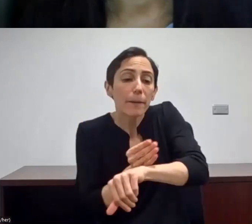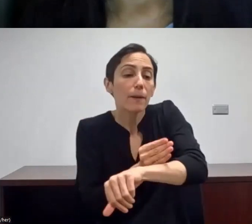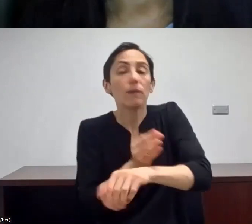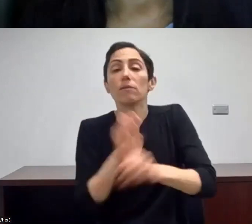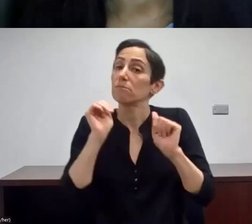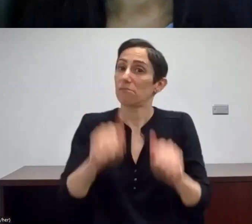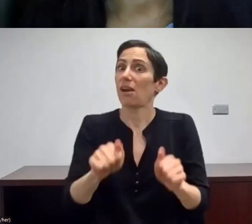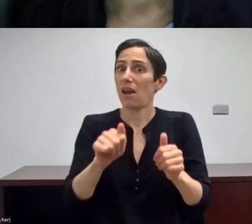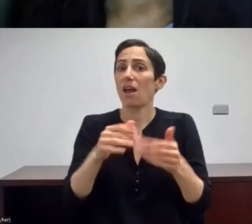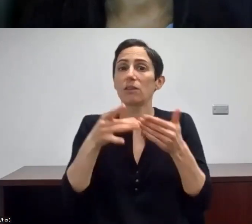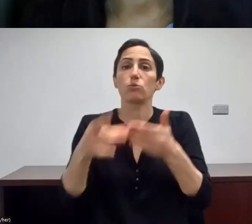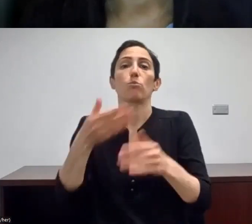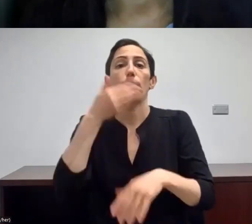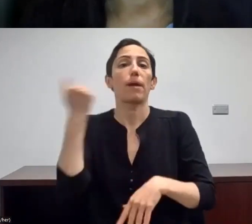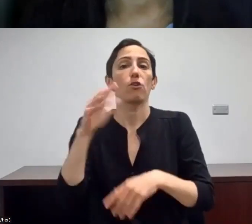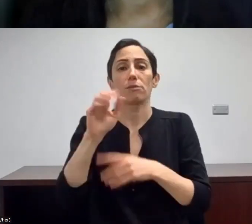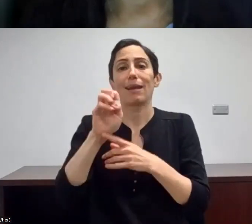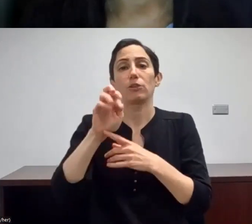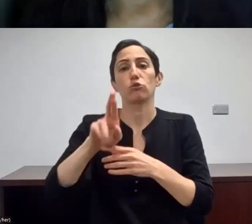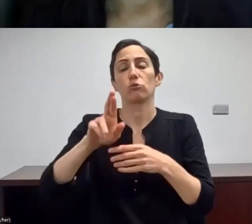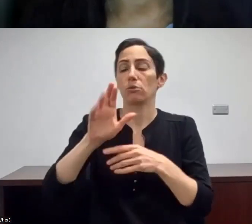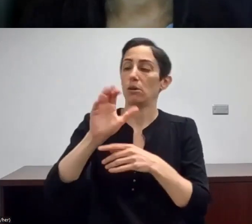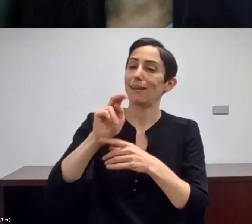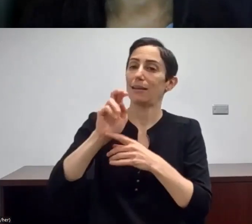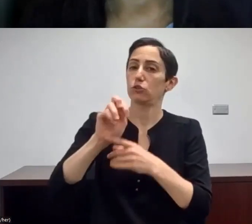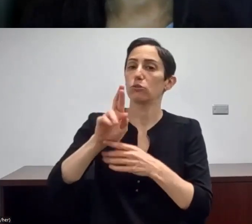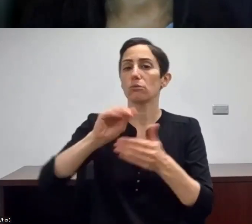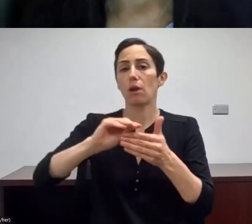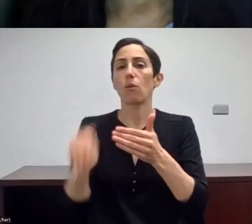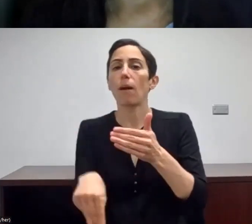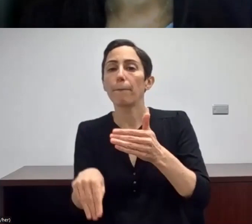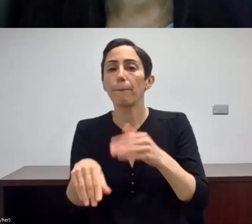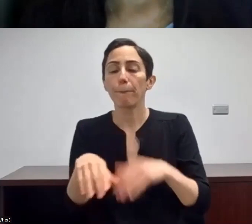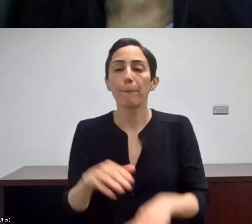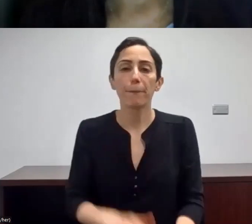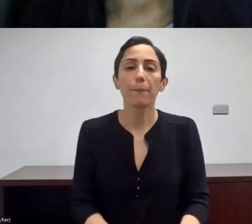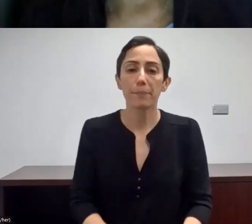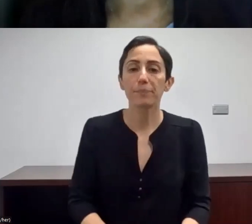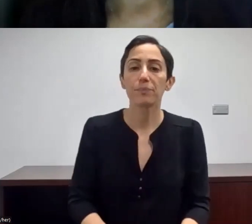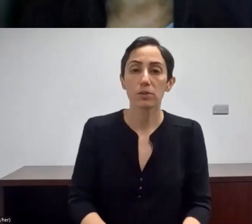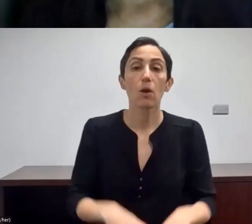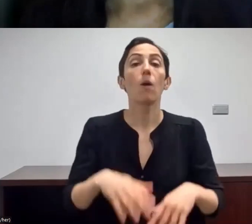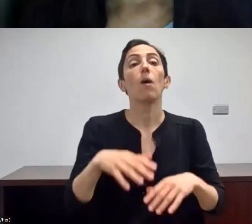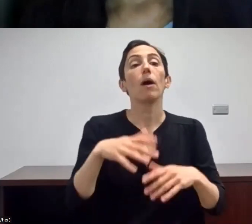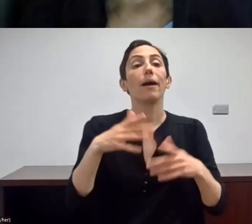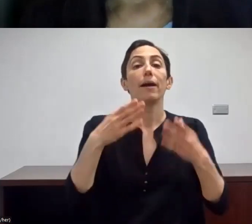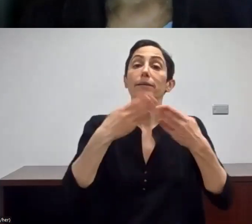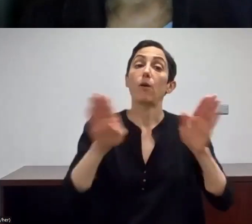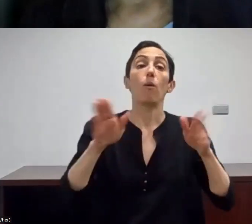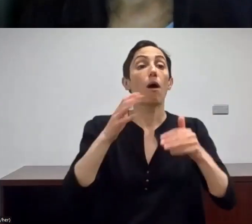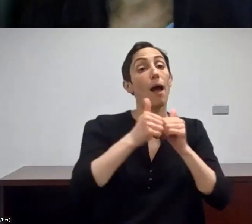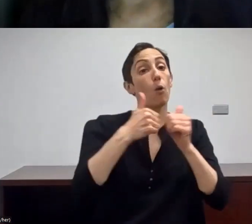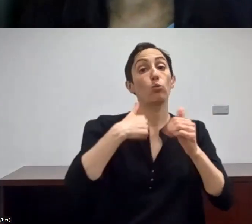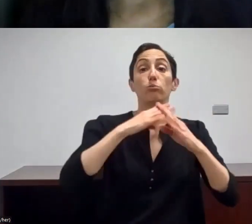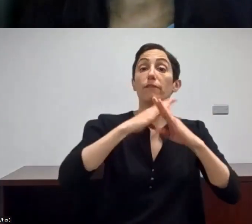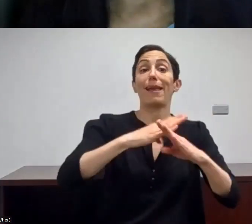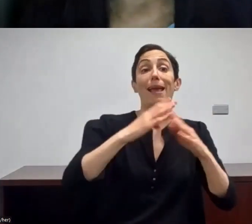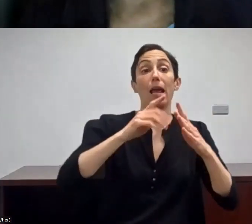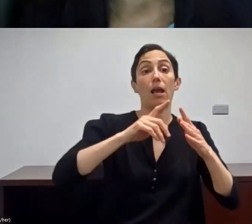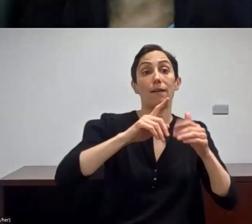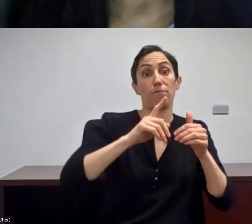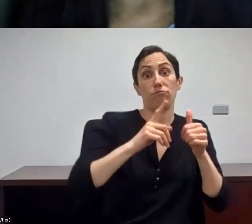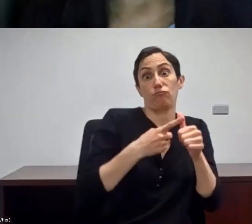so those are really the best ways to prevent a recurrence, or the same ways to prevent cancer. Dr. Mohile,